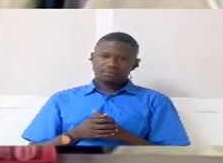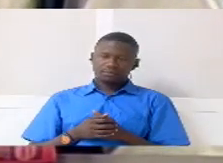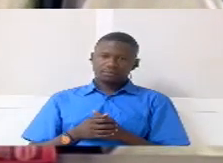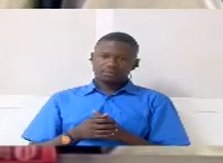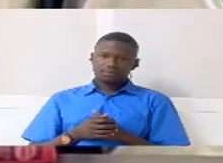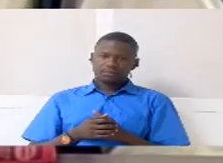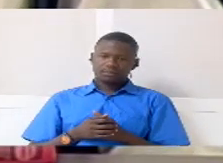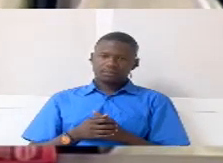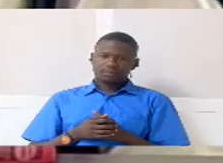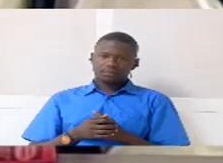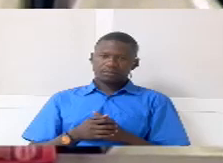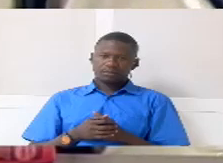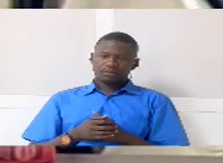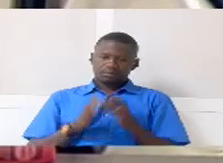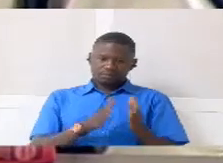that, we